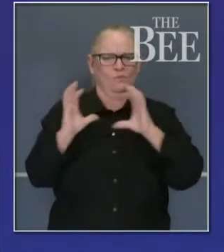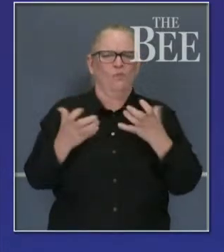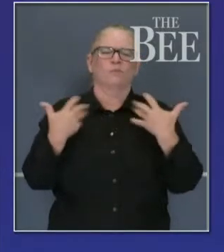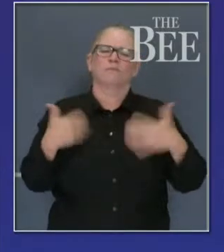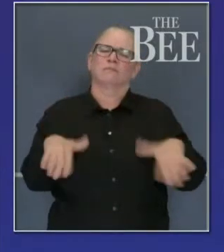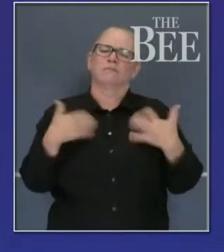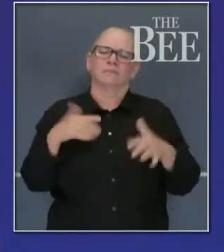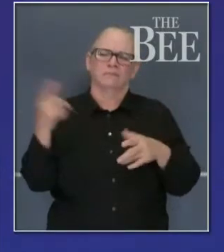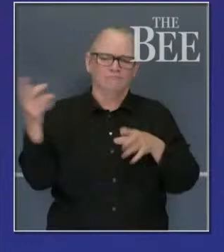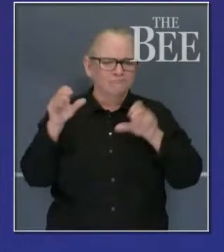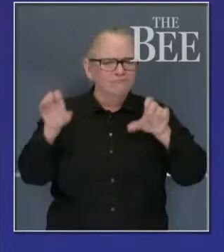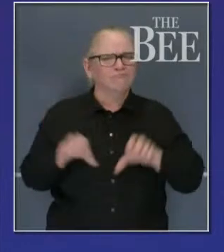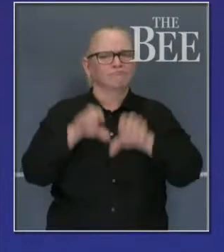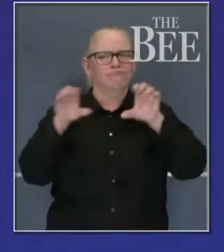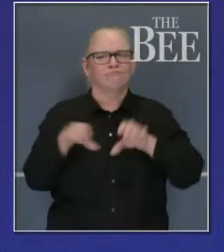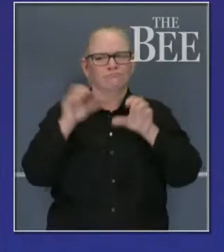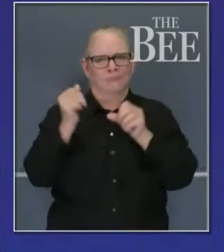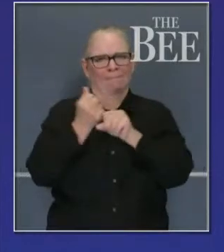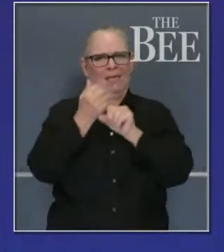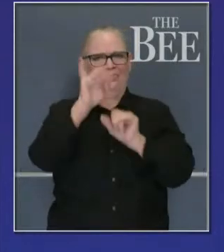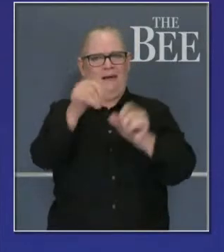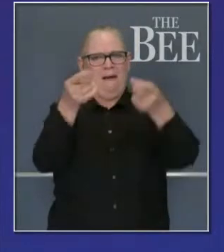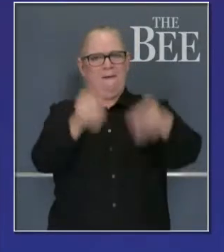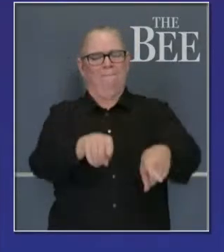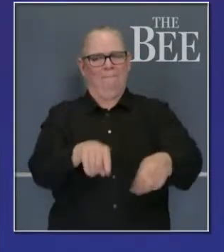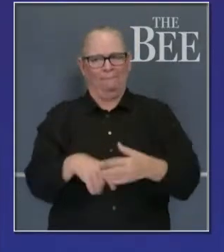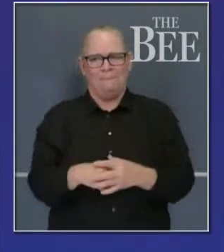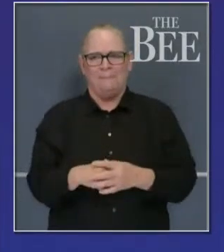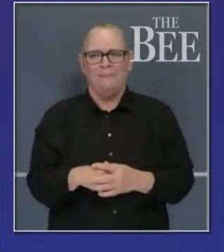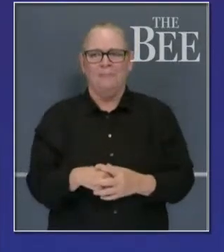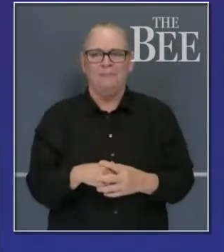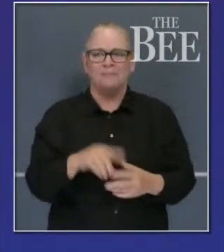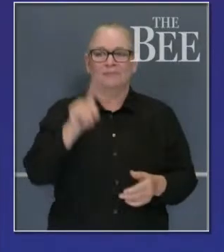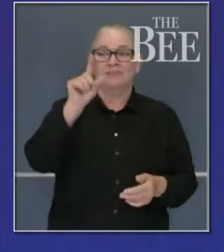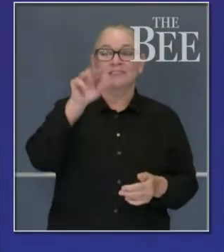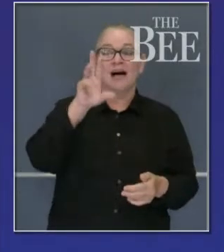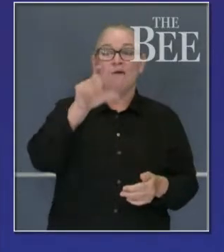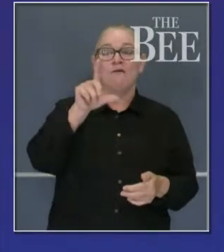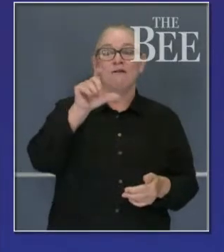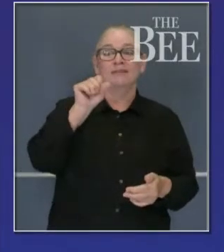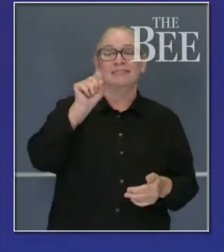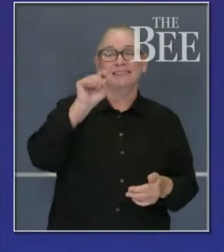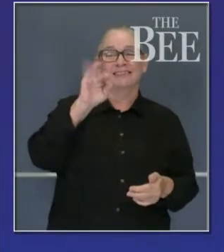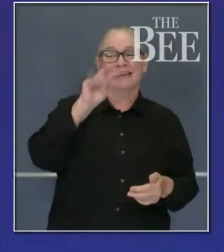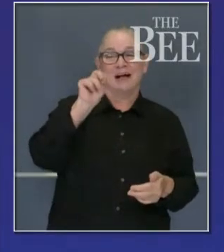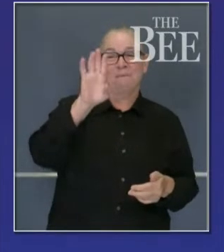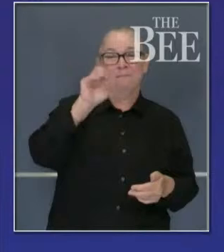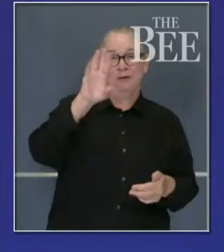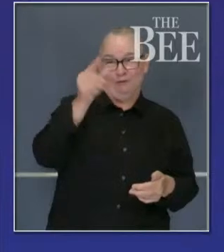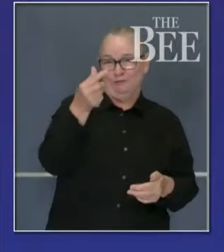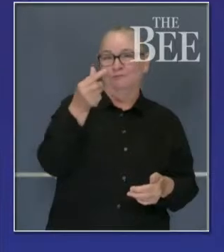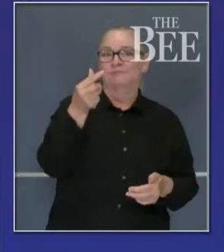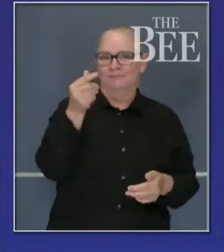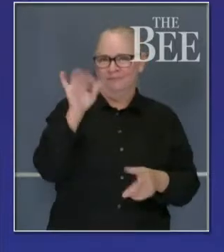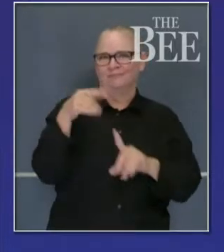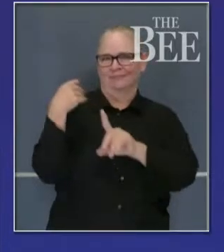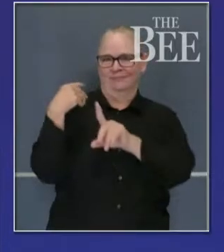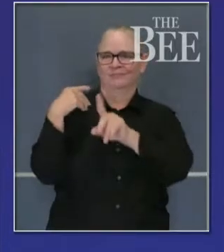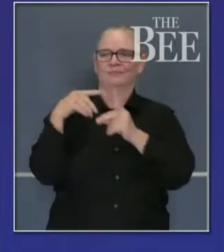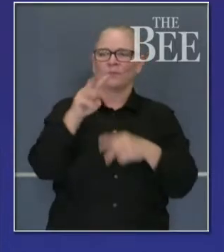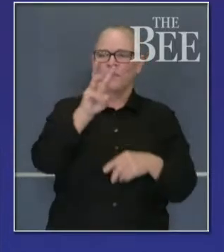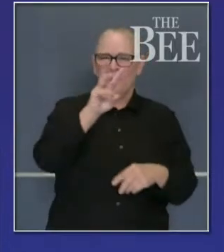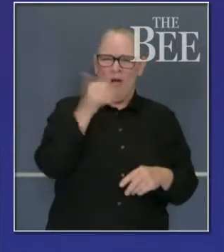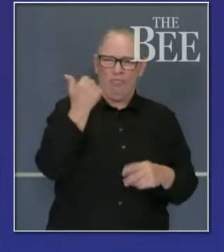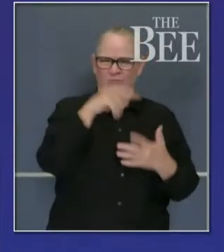on homelessness, Daryl Steinberg, Mayor Steinberg, and Supervisor Mark Ridley Thomas for all of their outstanding support as well,